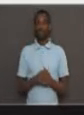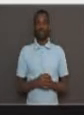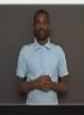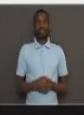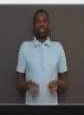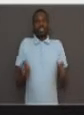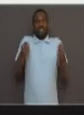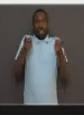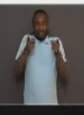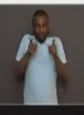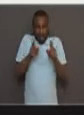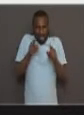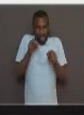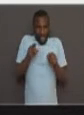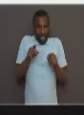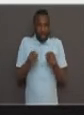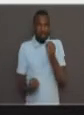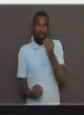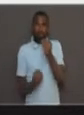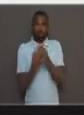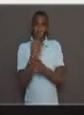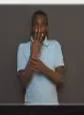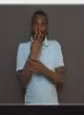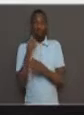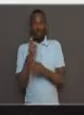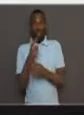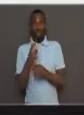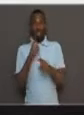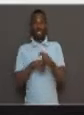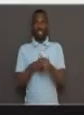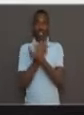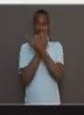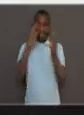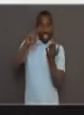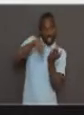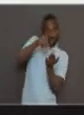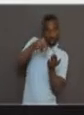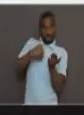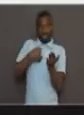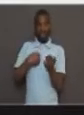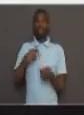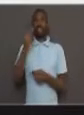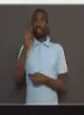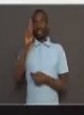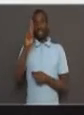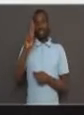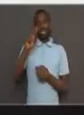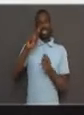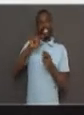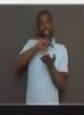When it is bombarded by a free neutron, the uranium